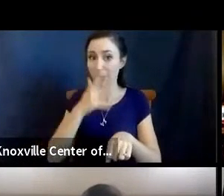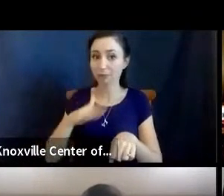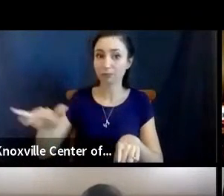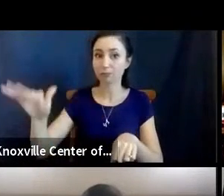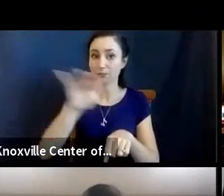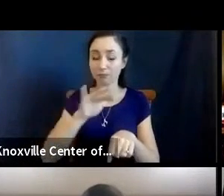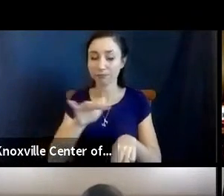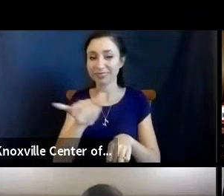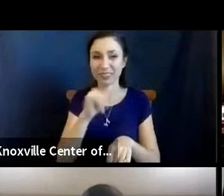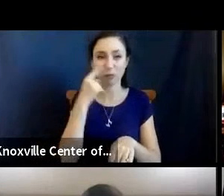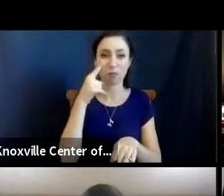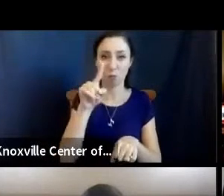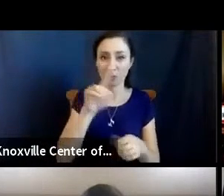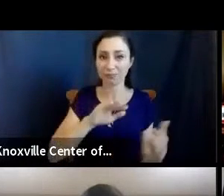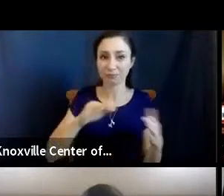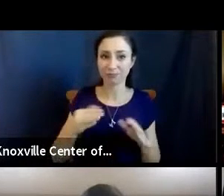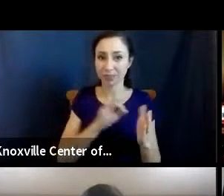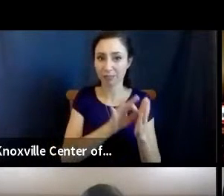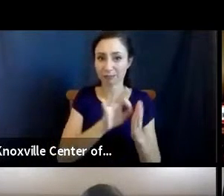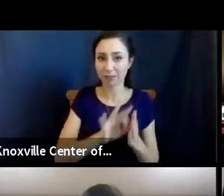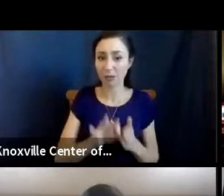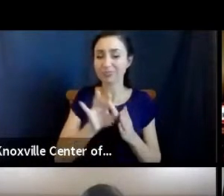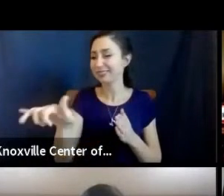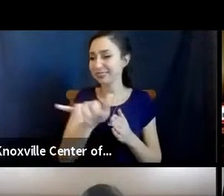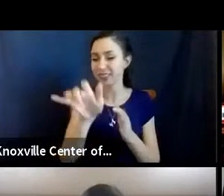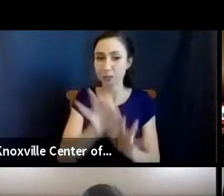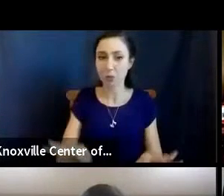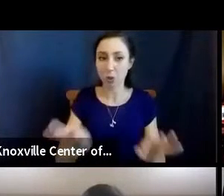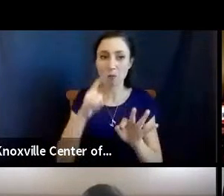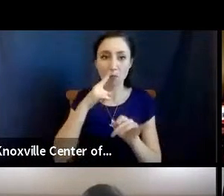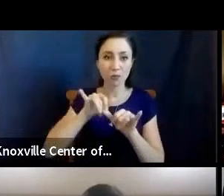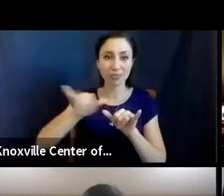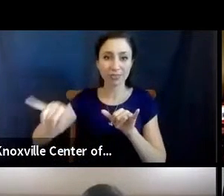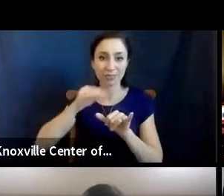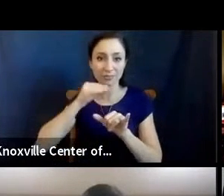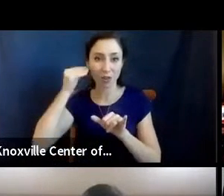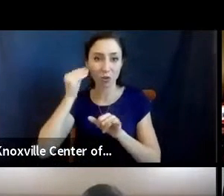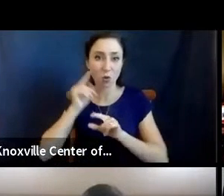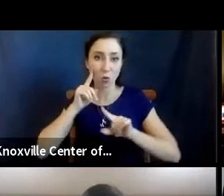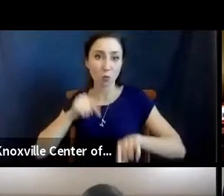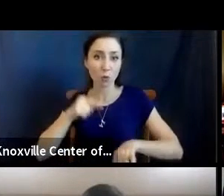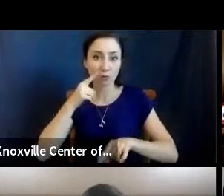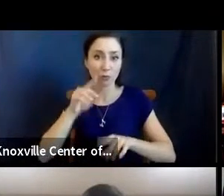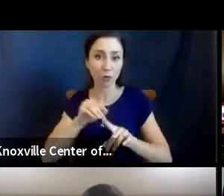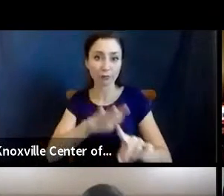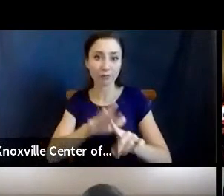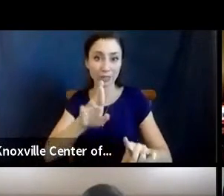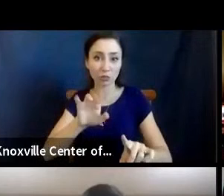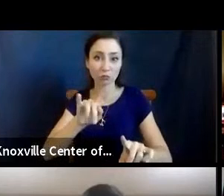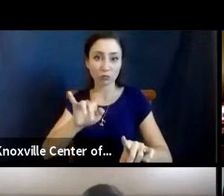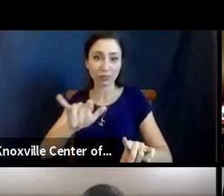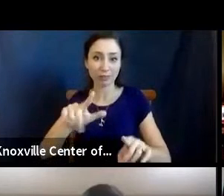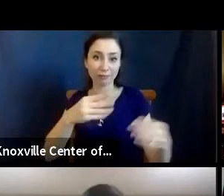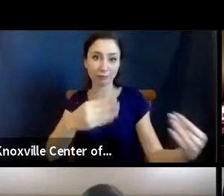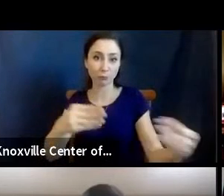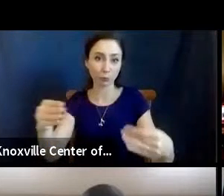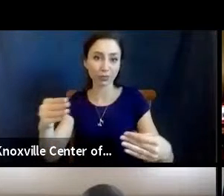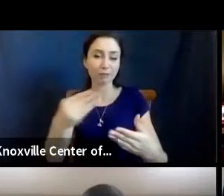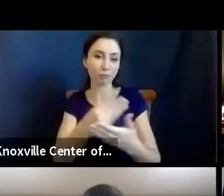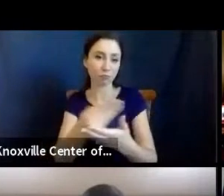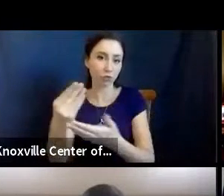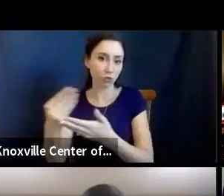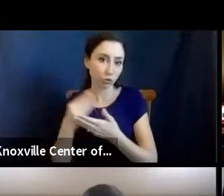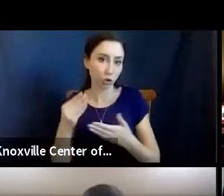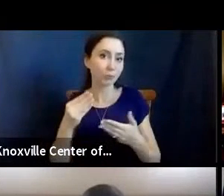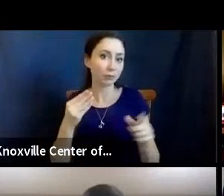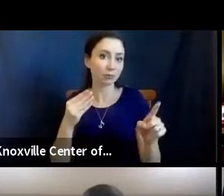same with death counts, was as important as the stay-at-home orders when affecting retail traffic. So private information,